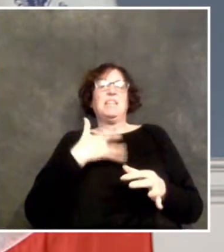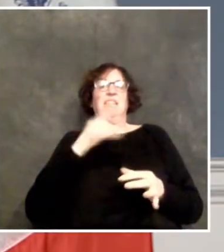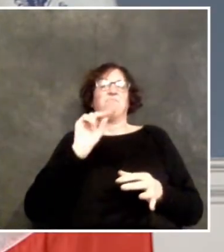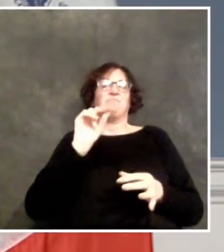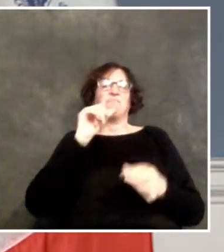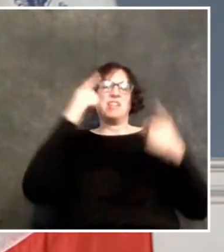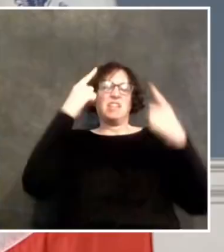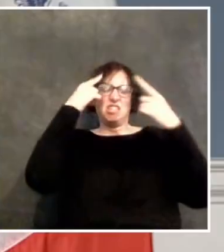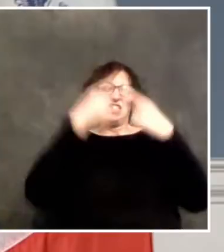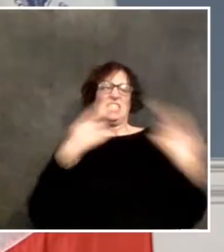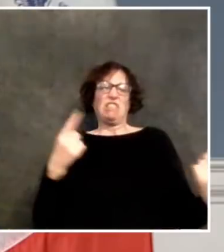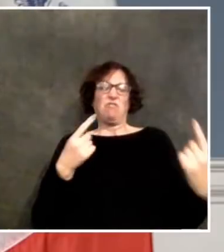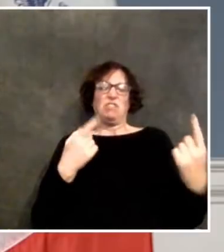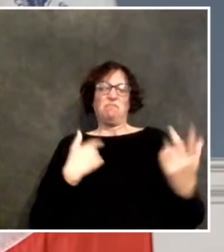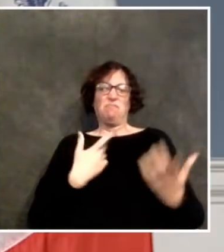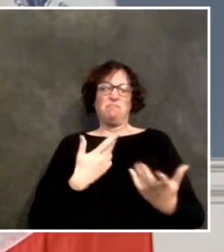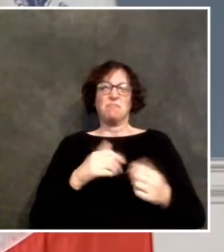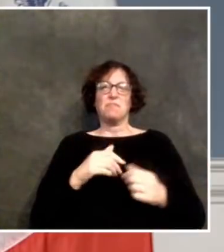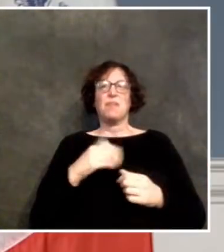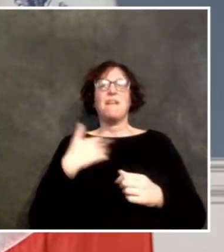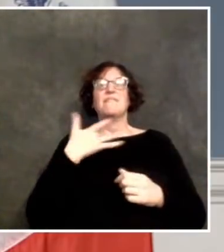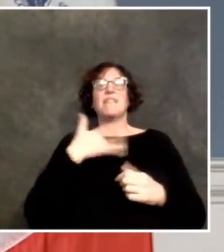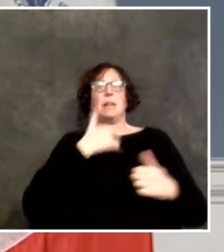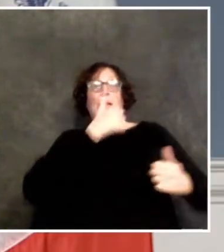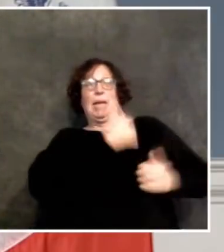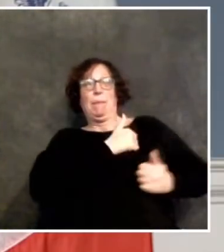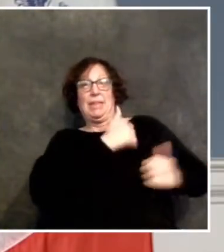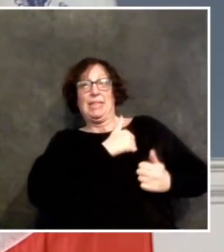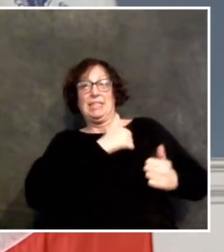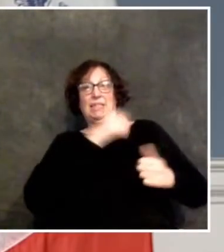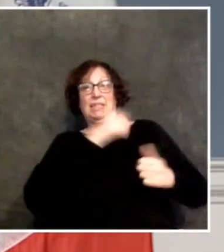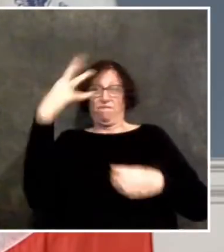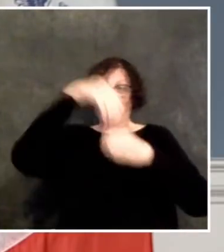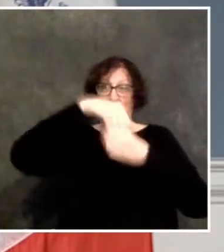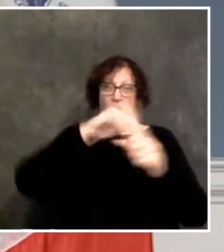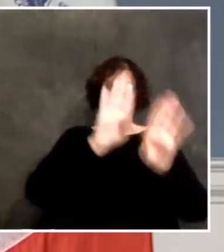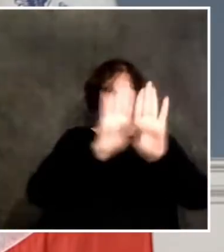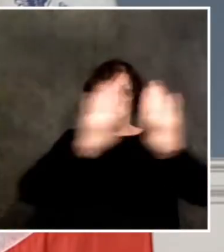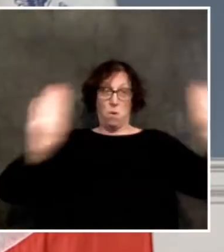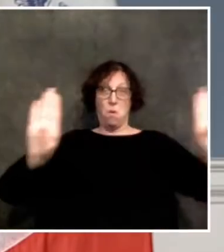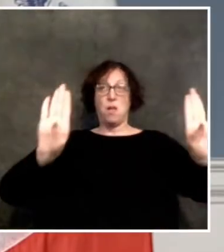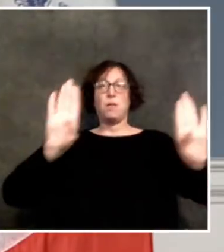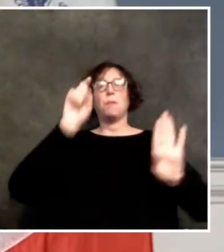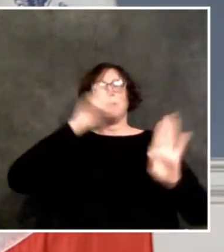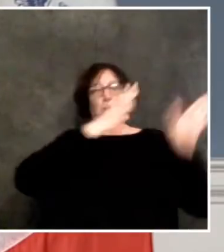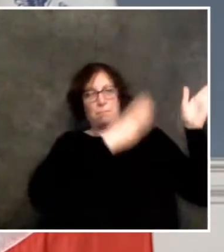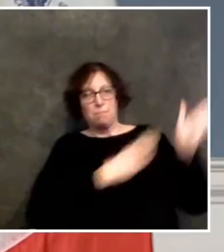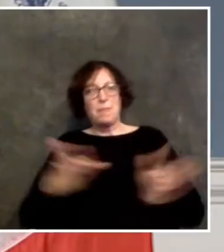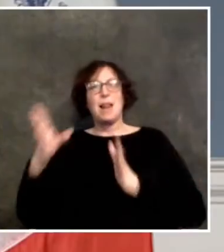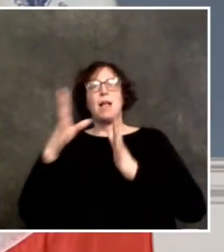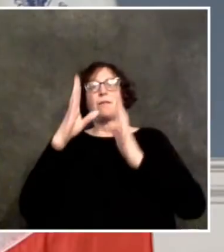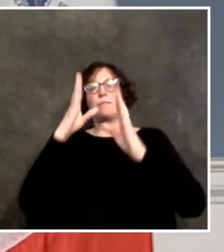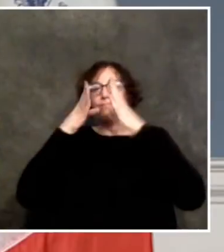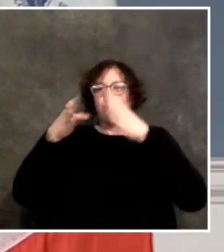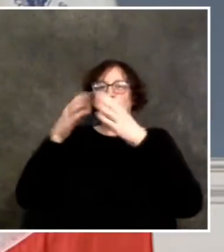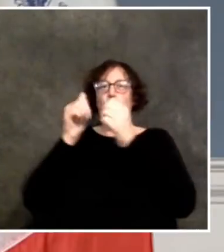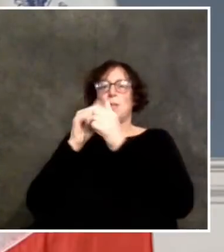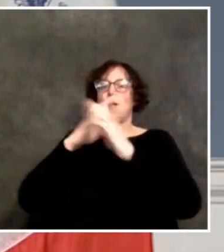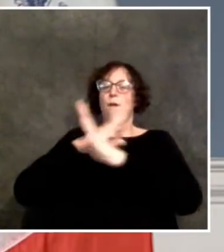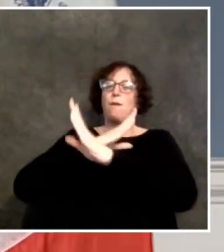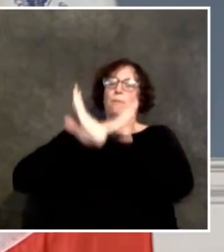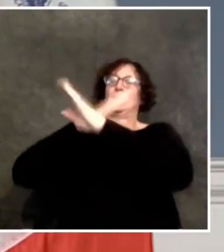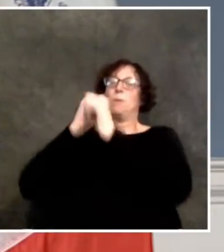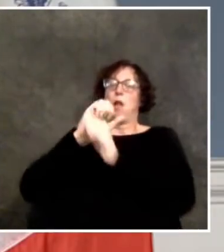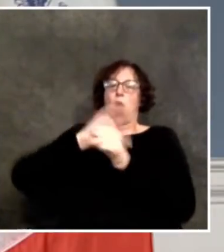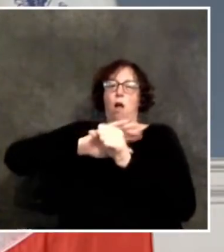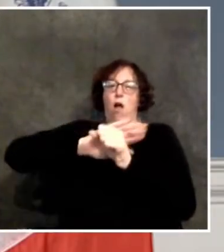it's immaterial to me, honestly. If the company was doing that work in a federal contract, I know they've done disaster relief work and set up shelters after